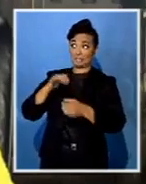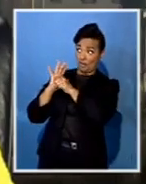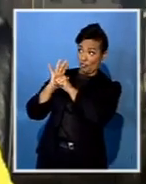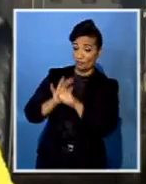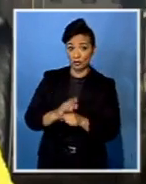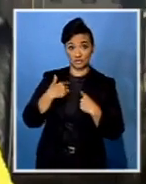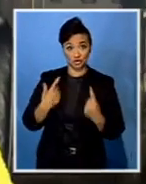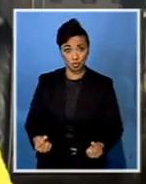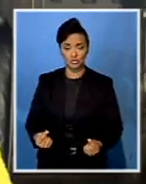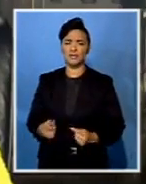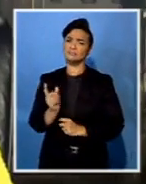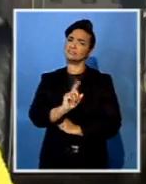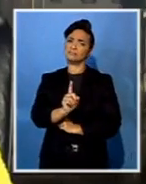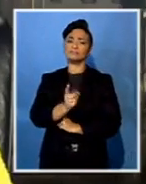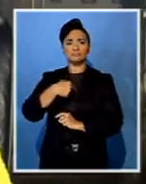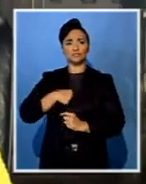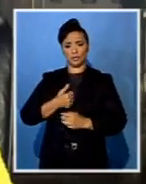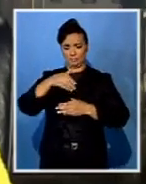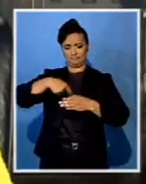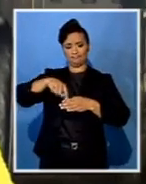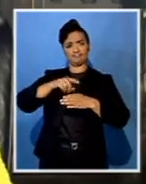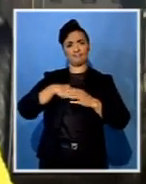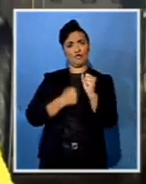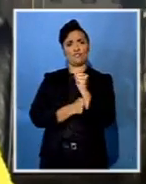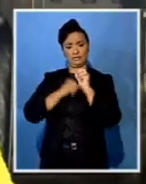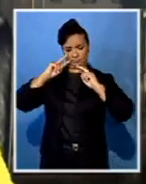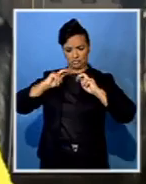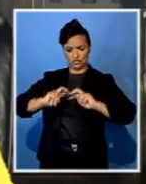is, we have an internal research which we've done